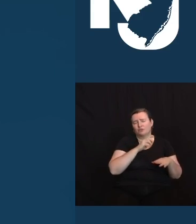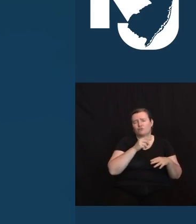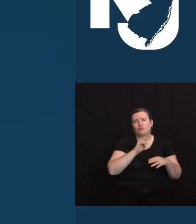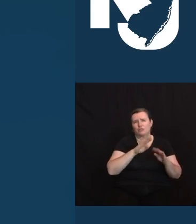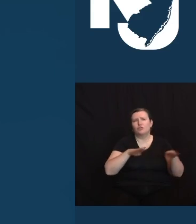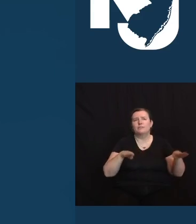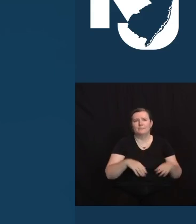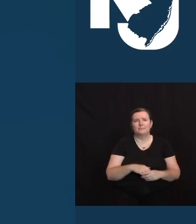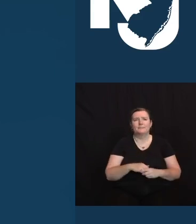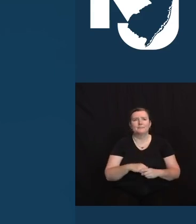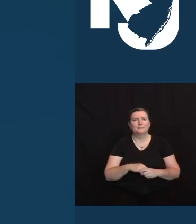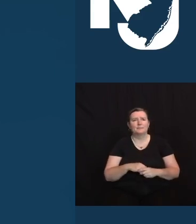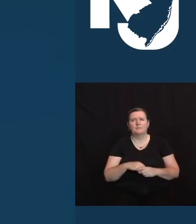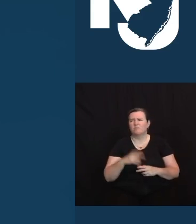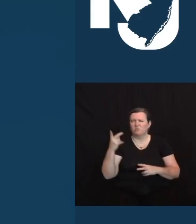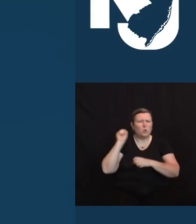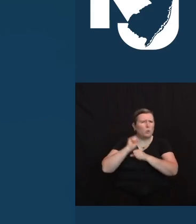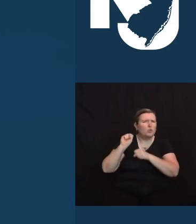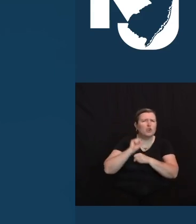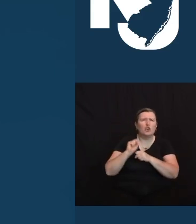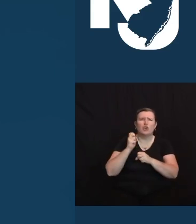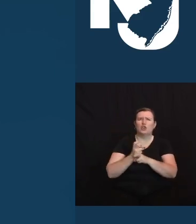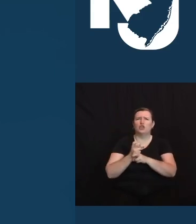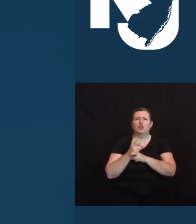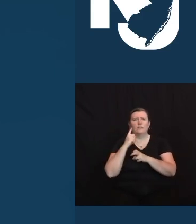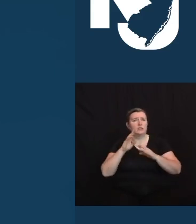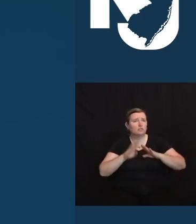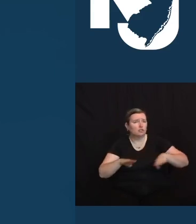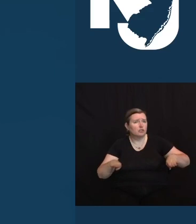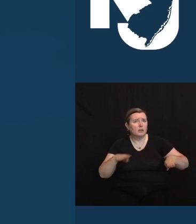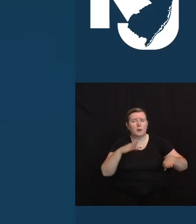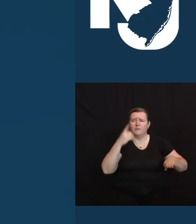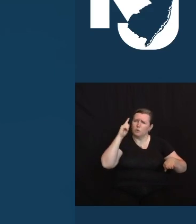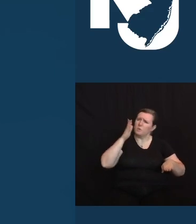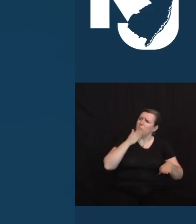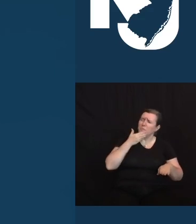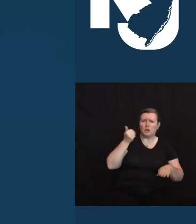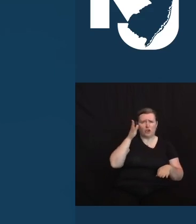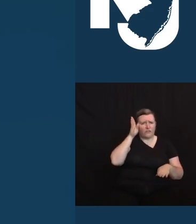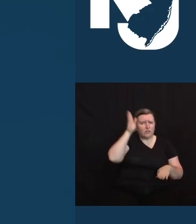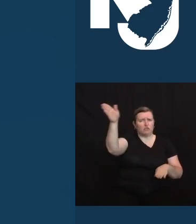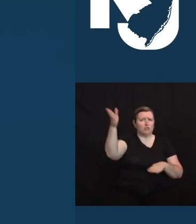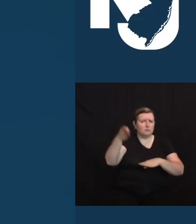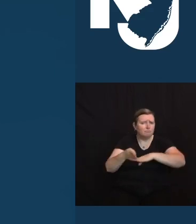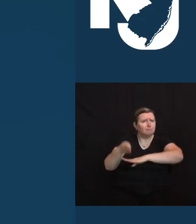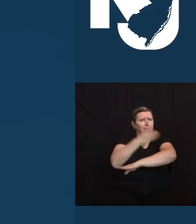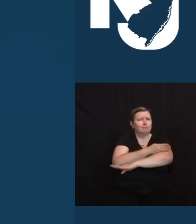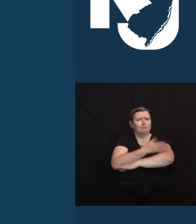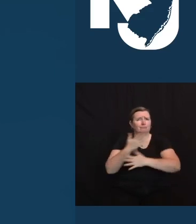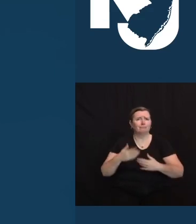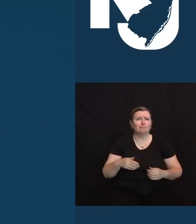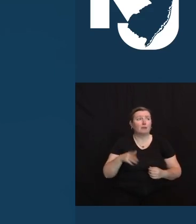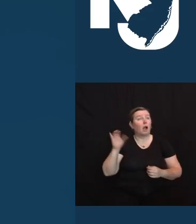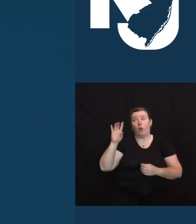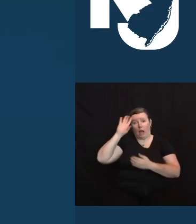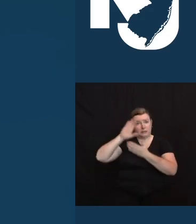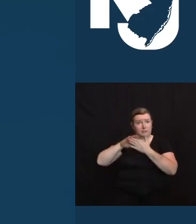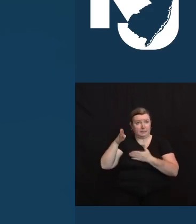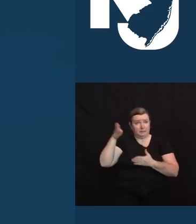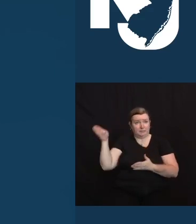so her kids could have a better future than she." Francisco, by the way, fought his own battle with COVID-19, and